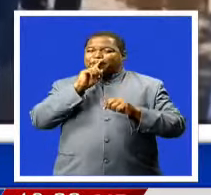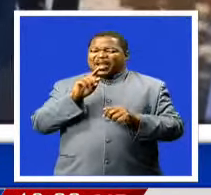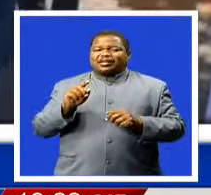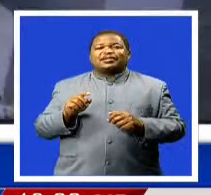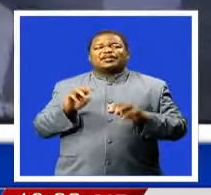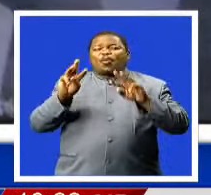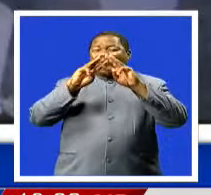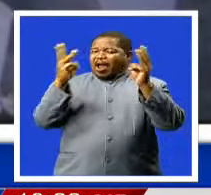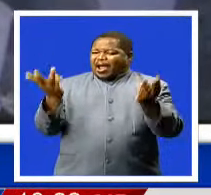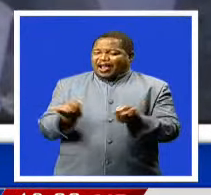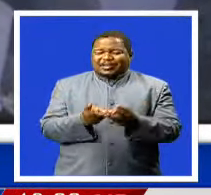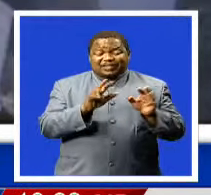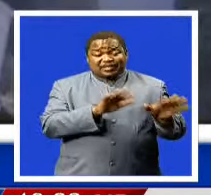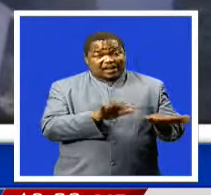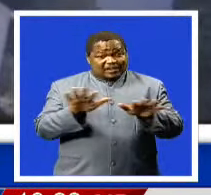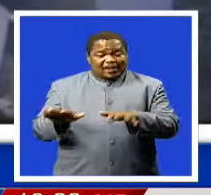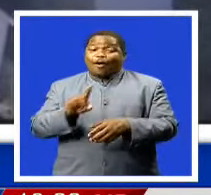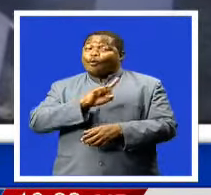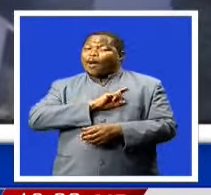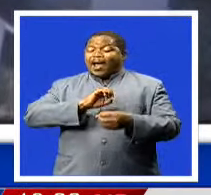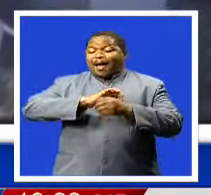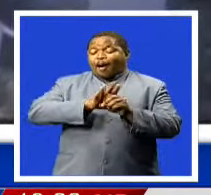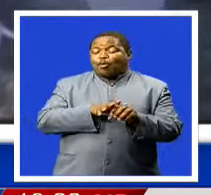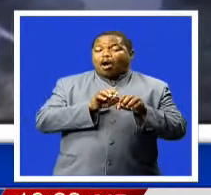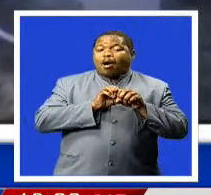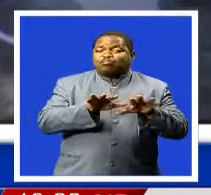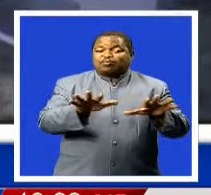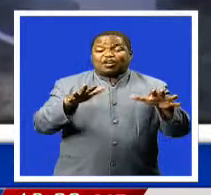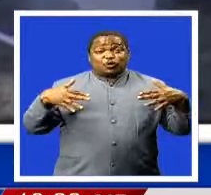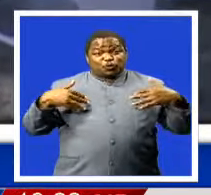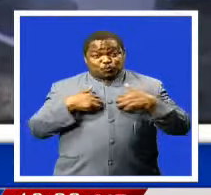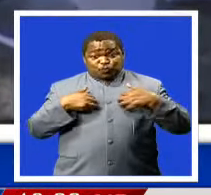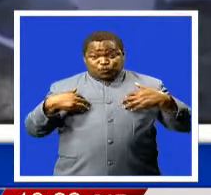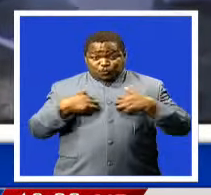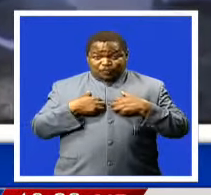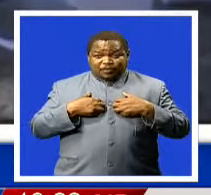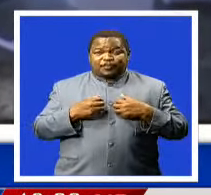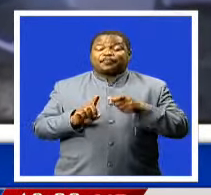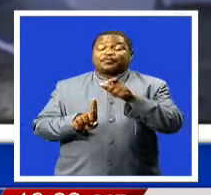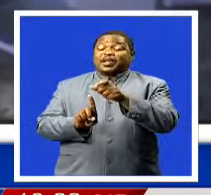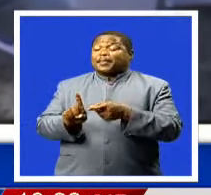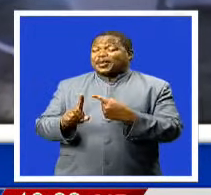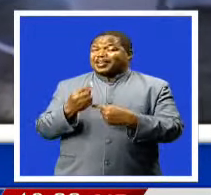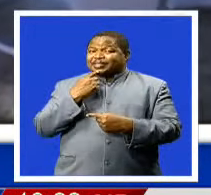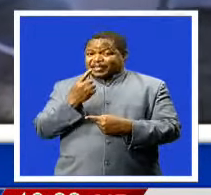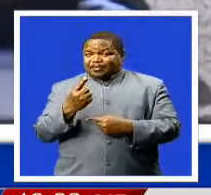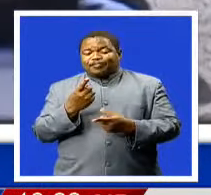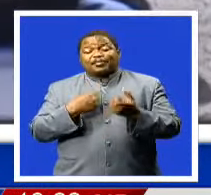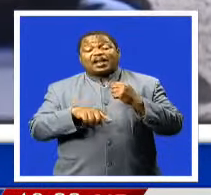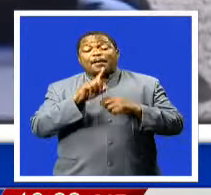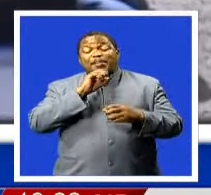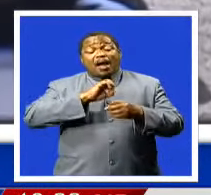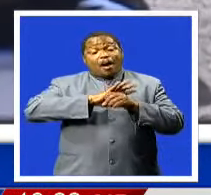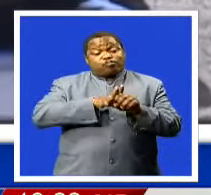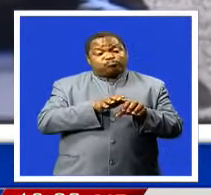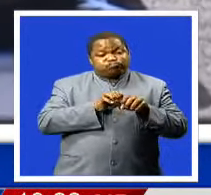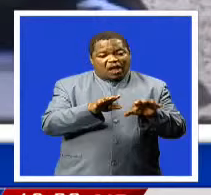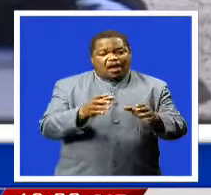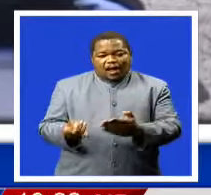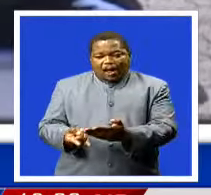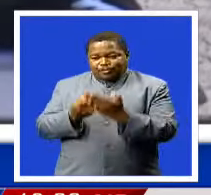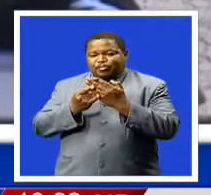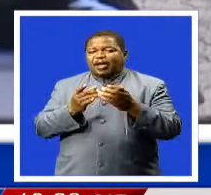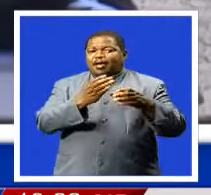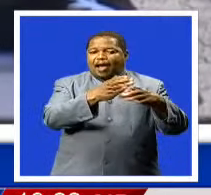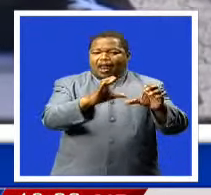ke ulethele ithuba lokuqinisa ukusebenzisana nebudlelwane nalamanye emave kuthi kubanjiswane